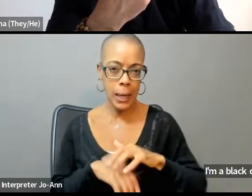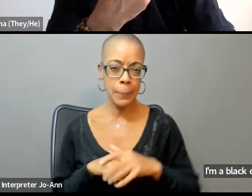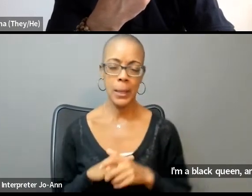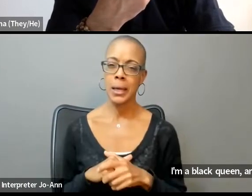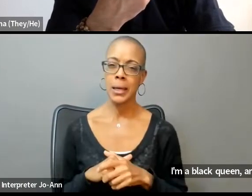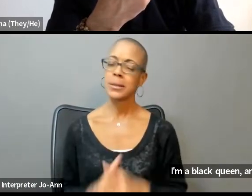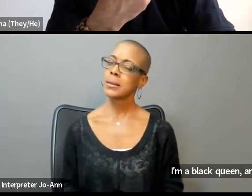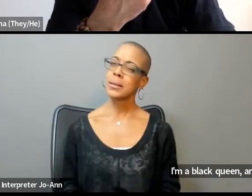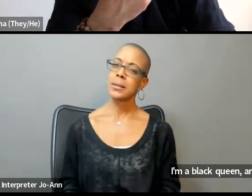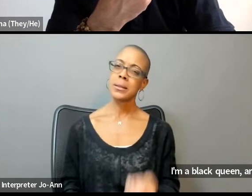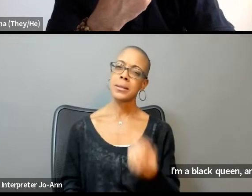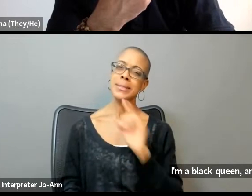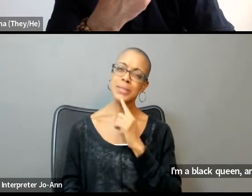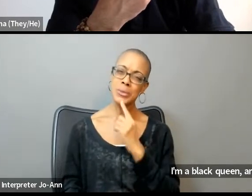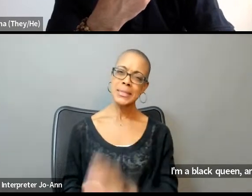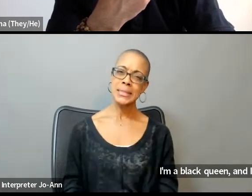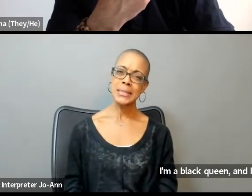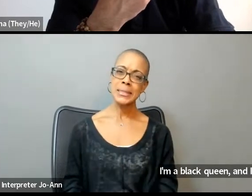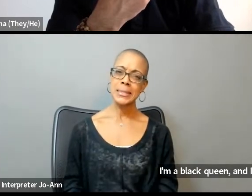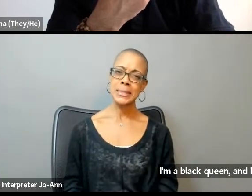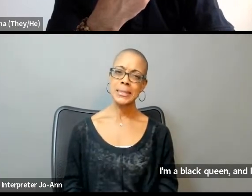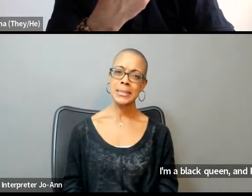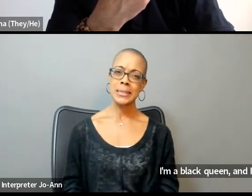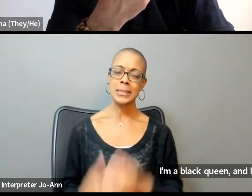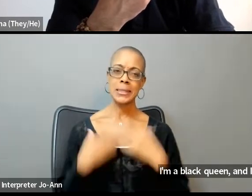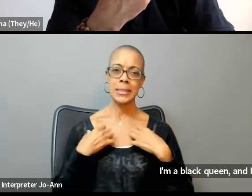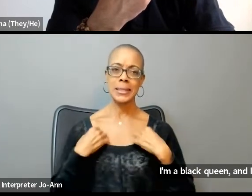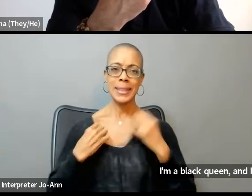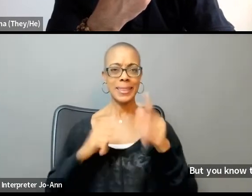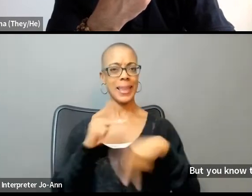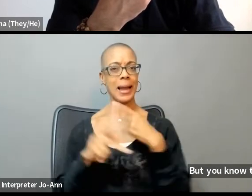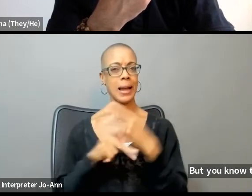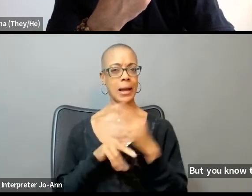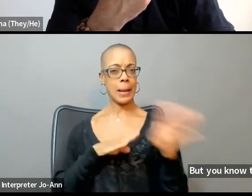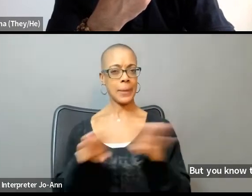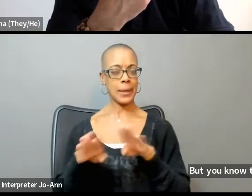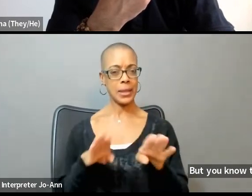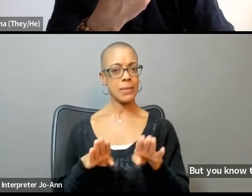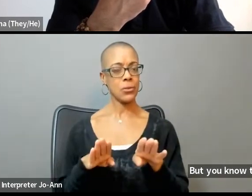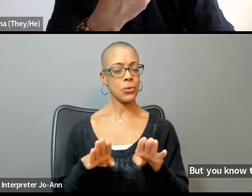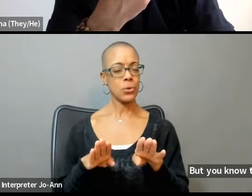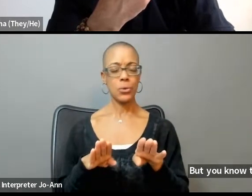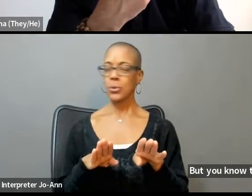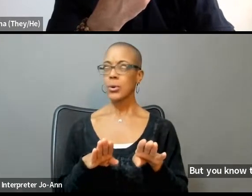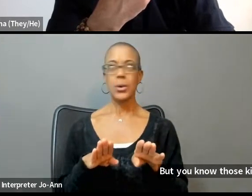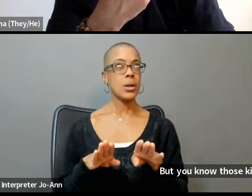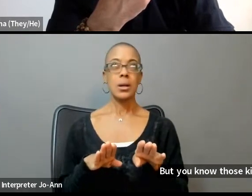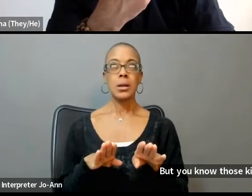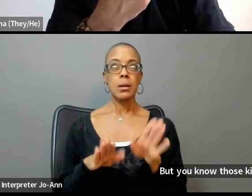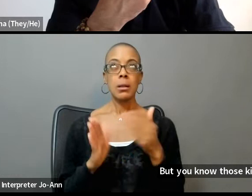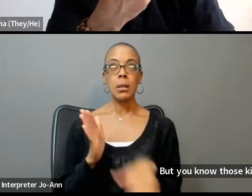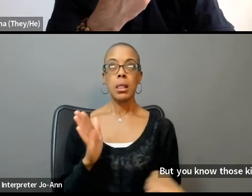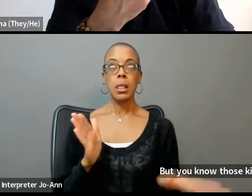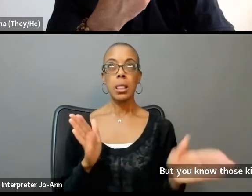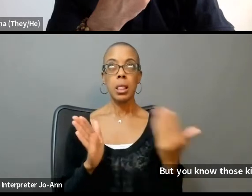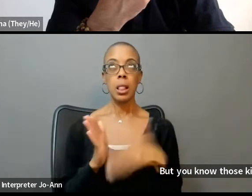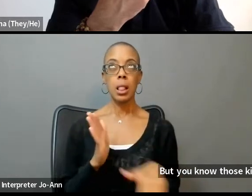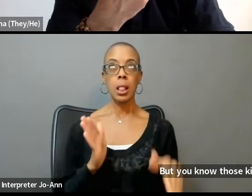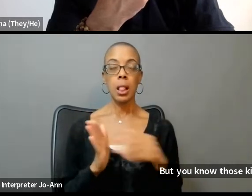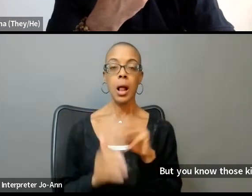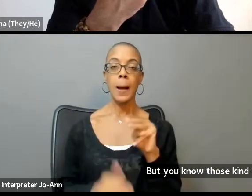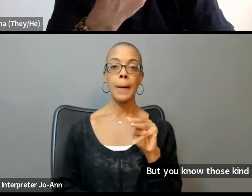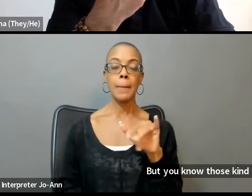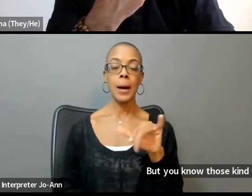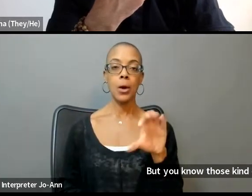those kind of things that fuels and keeps those microaggressions